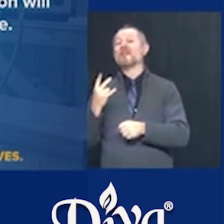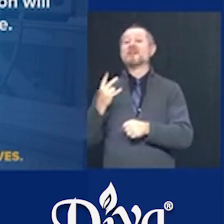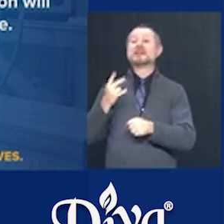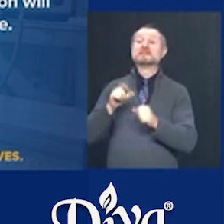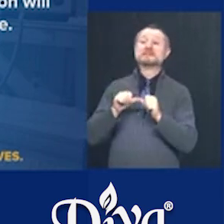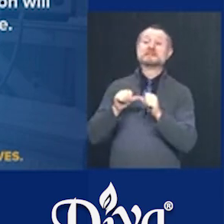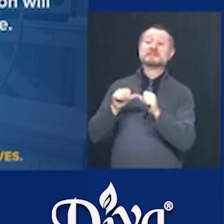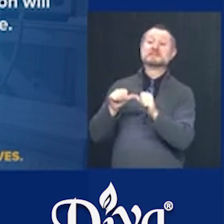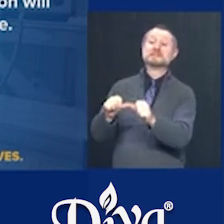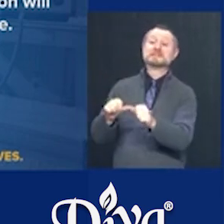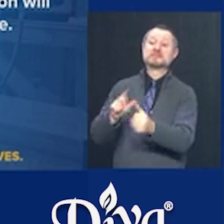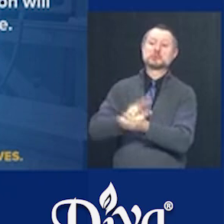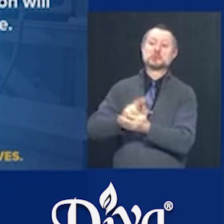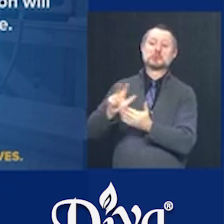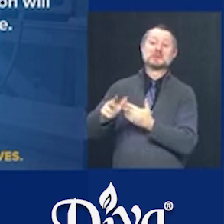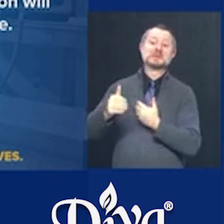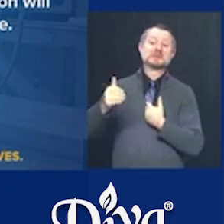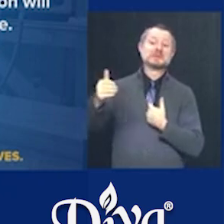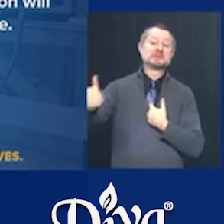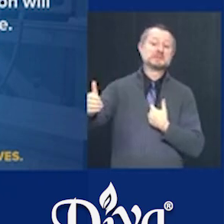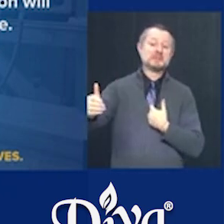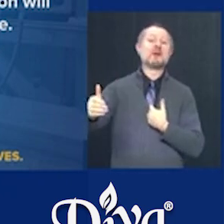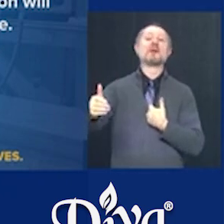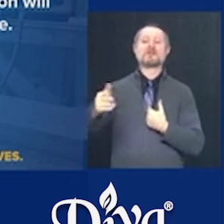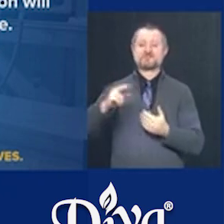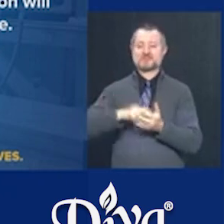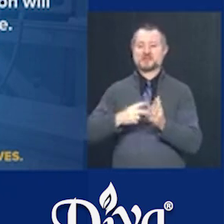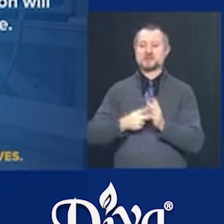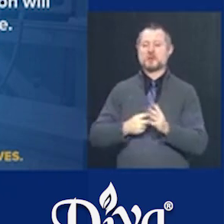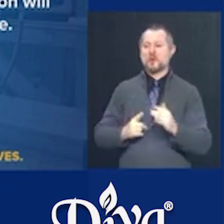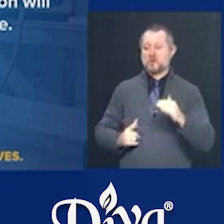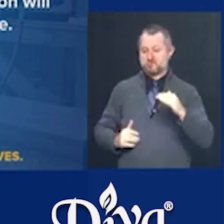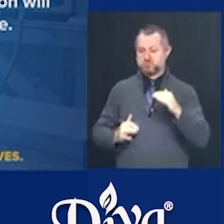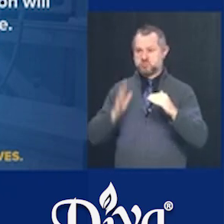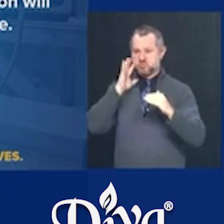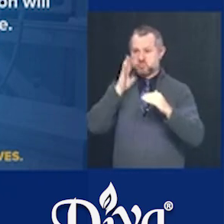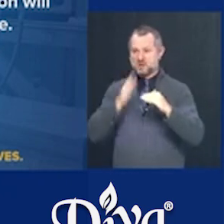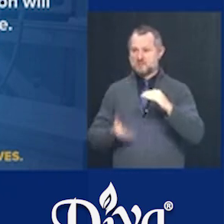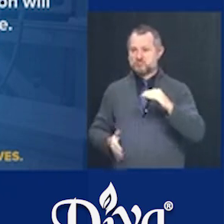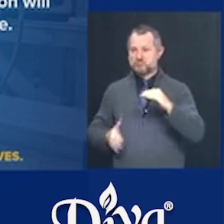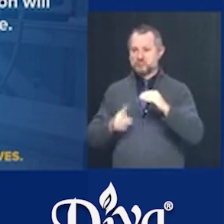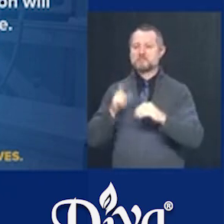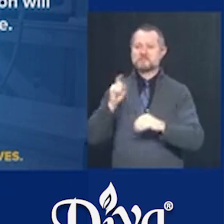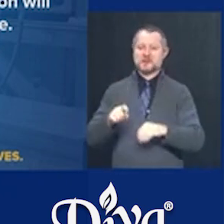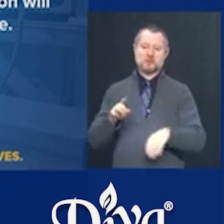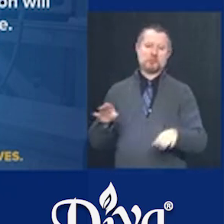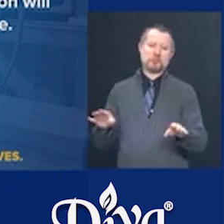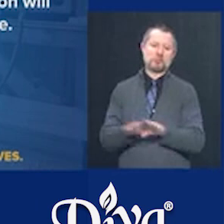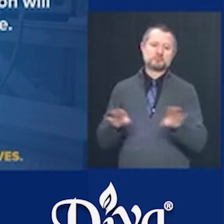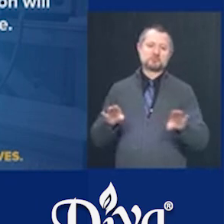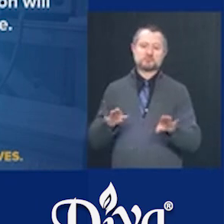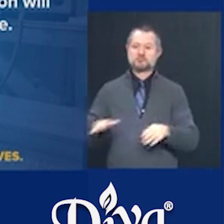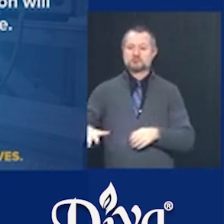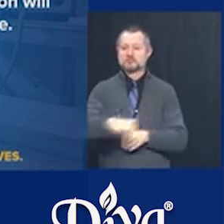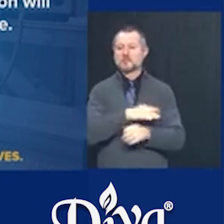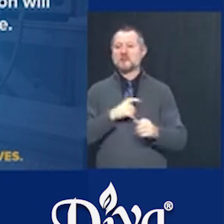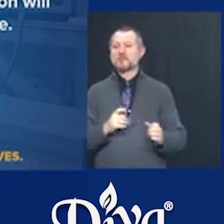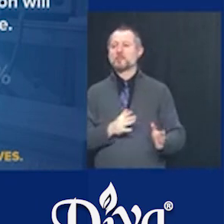3 weeks, you're going to hit critical hospital capacity, we close you down. We want that 3-week